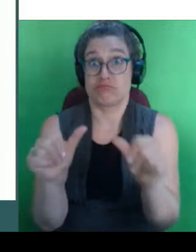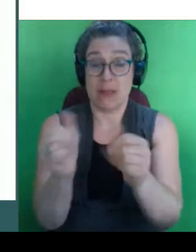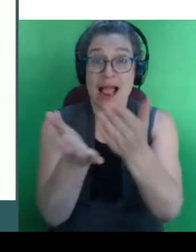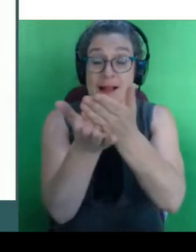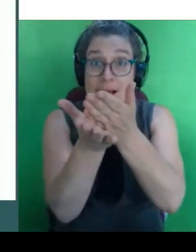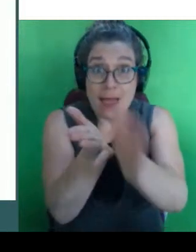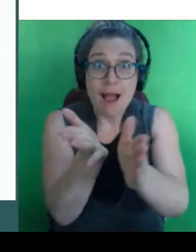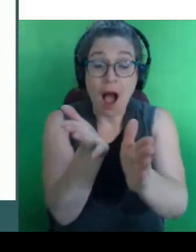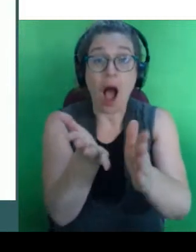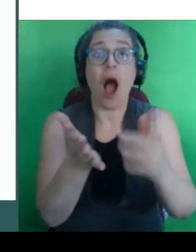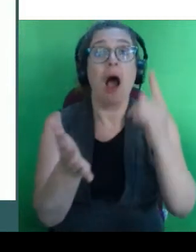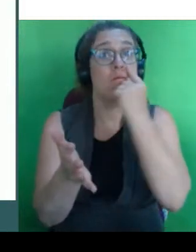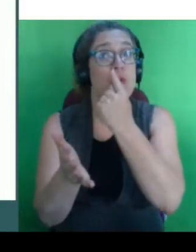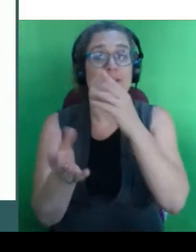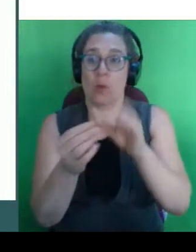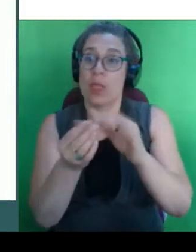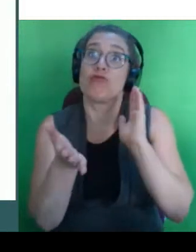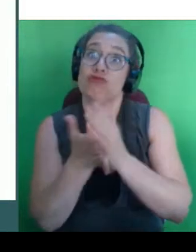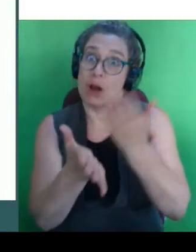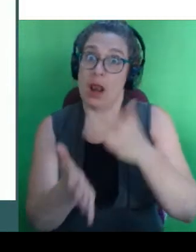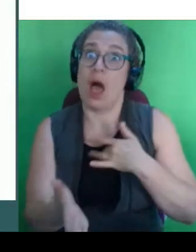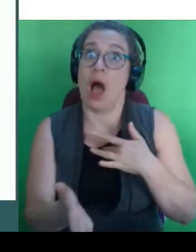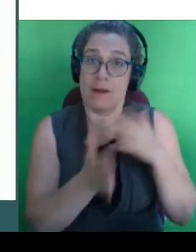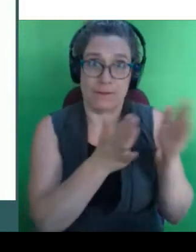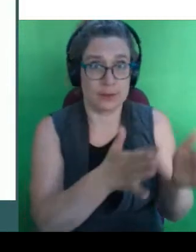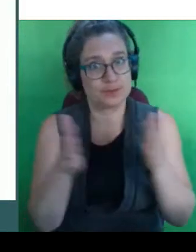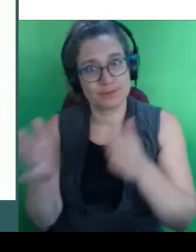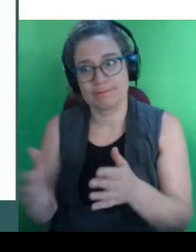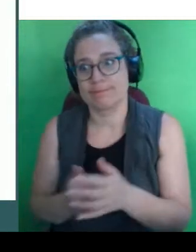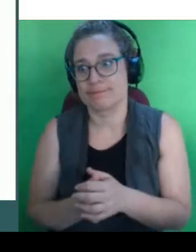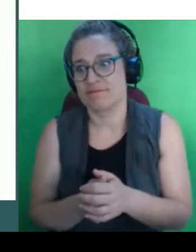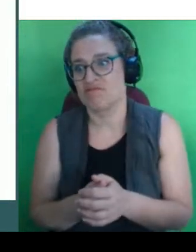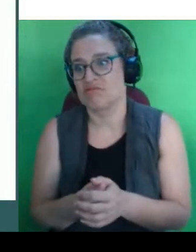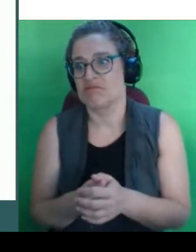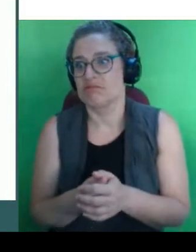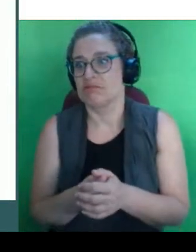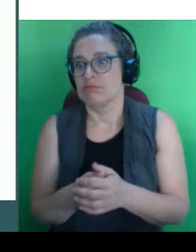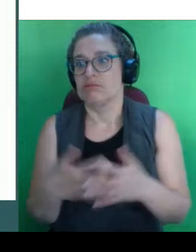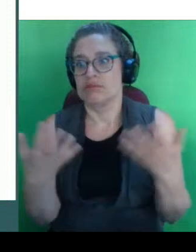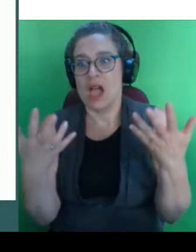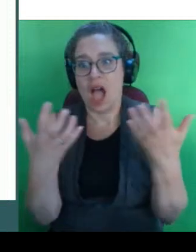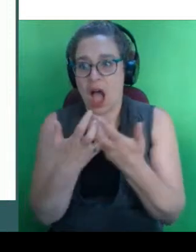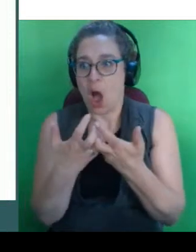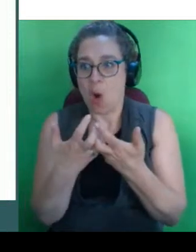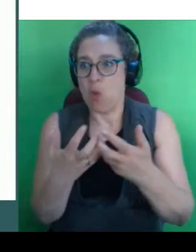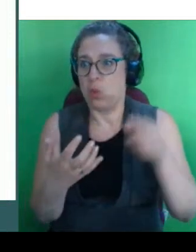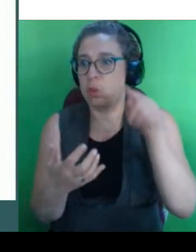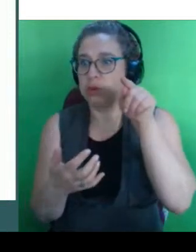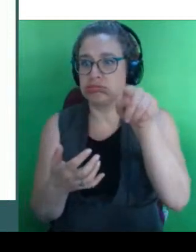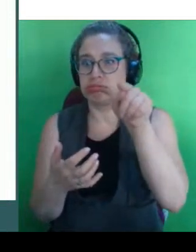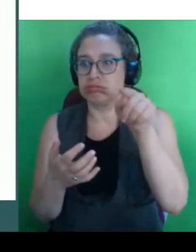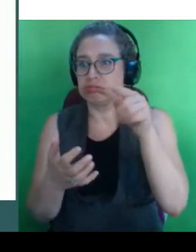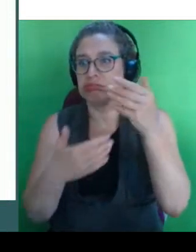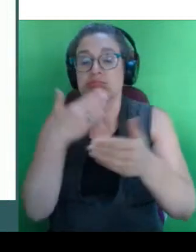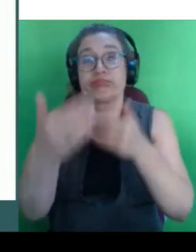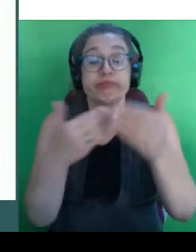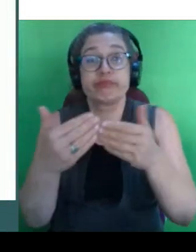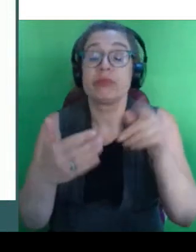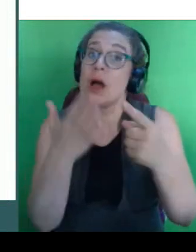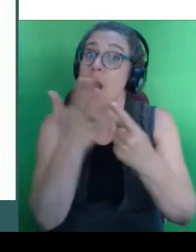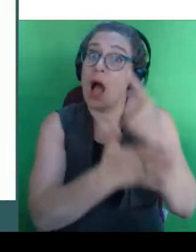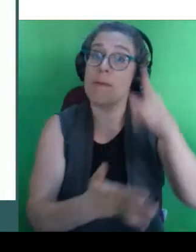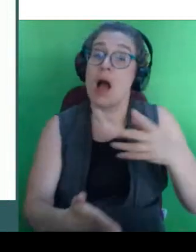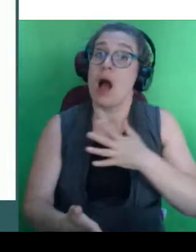What triggers asthma? Of course, allergens can in those who are allergic, but most allergens triggering asthma don't get any further